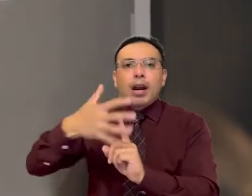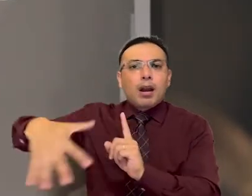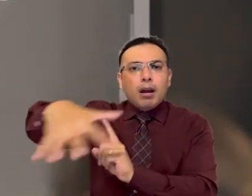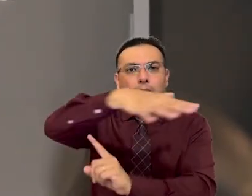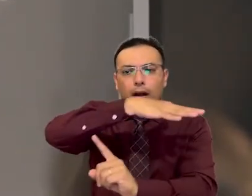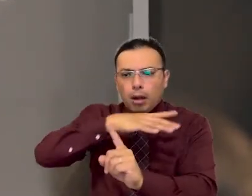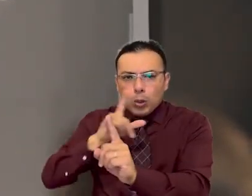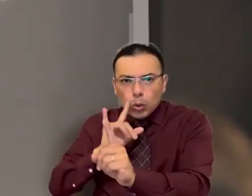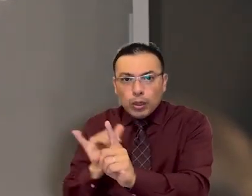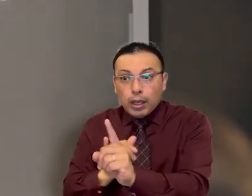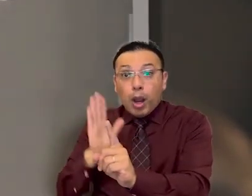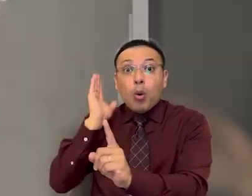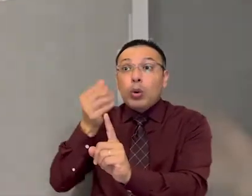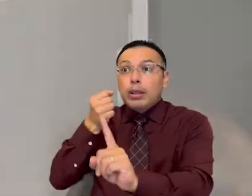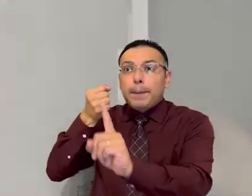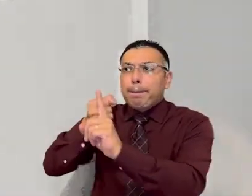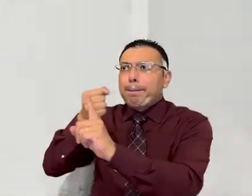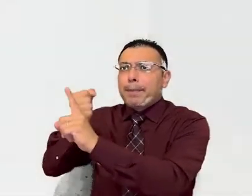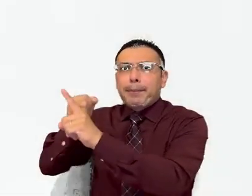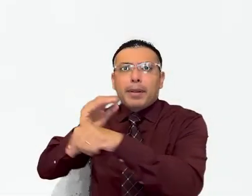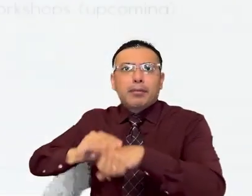space.